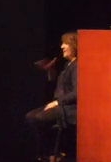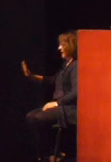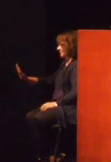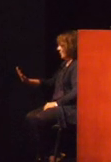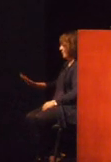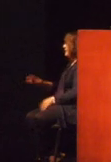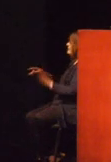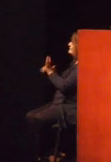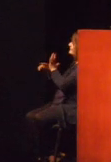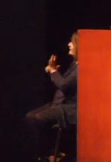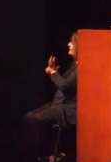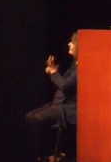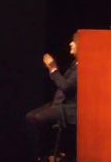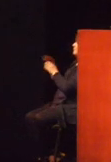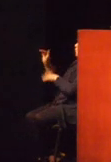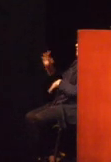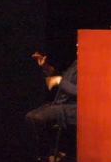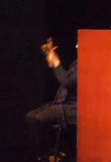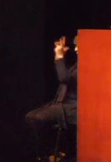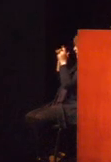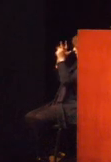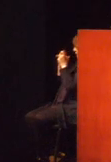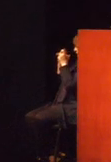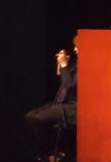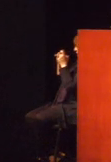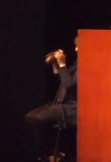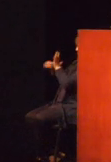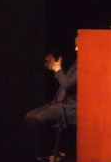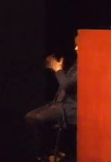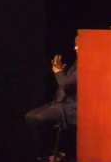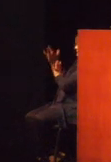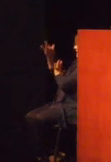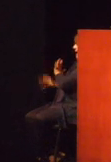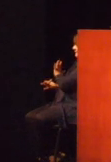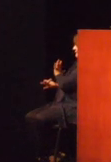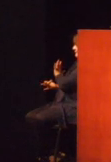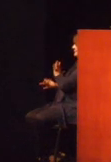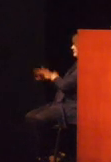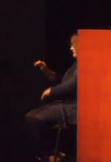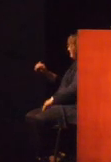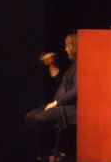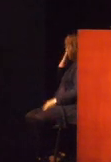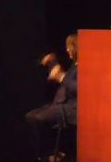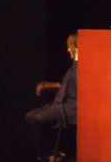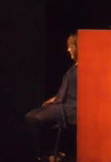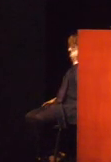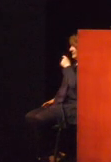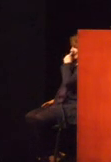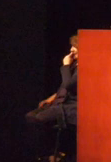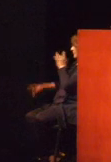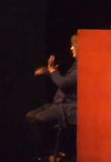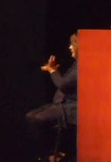Negative means, it's more like in photography, like there's the absence of an image. So a negative racial identity is basically having